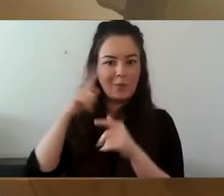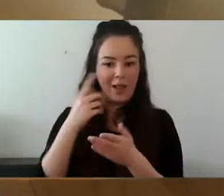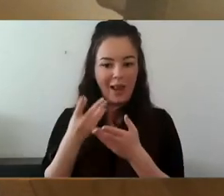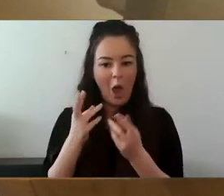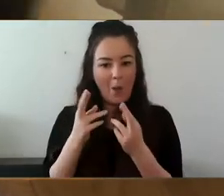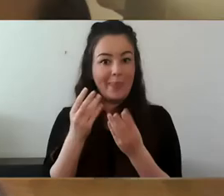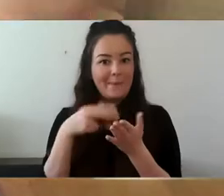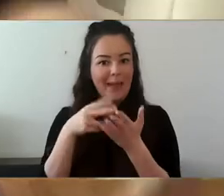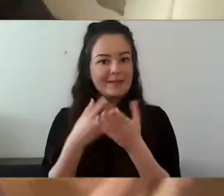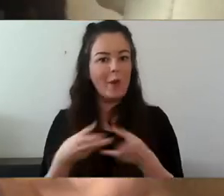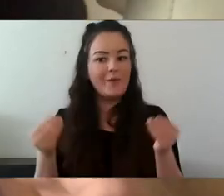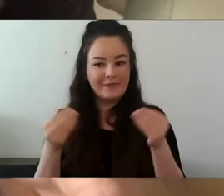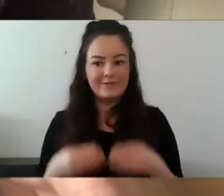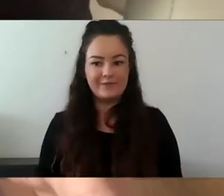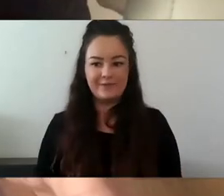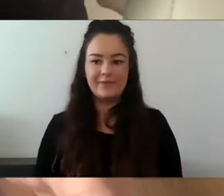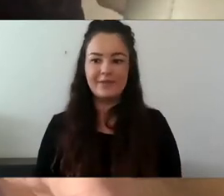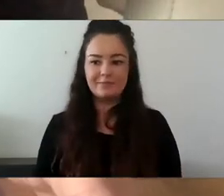come out.